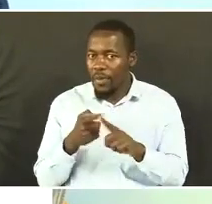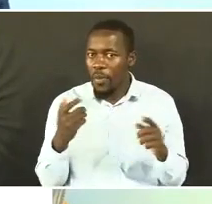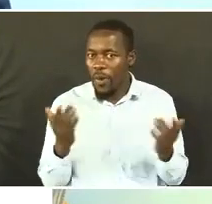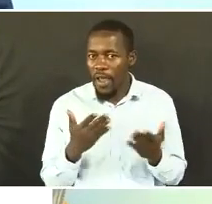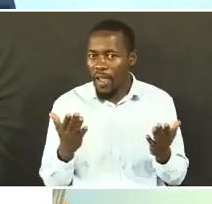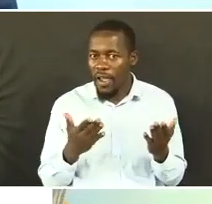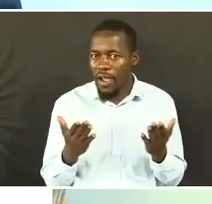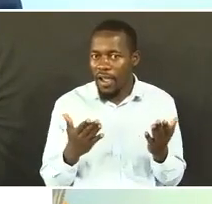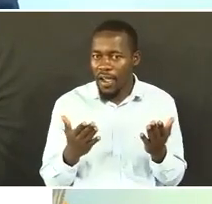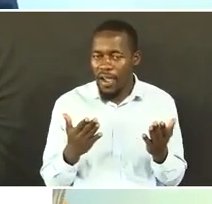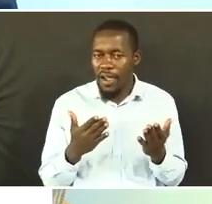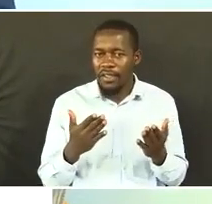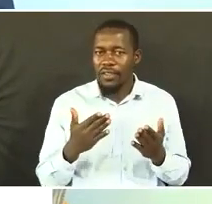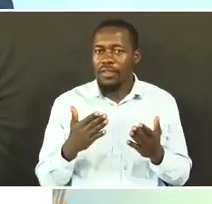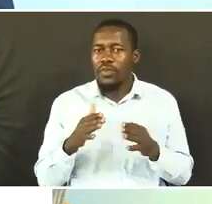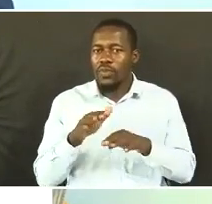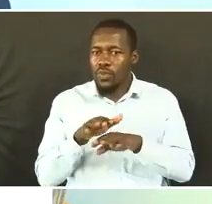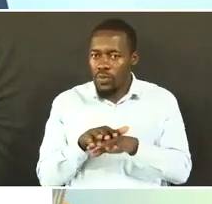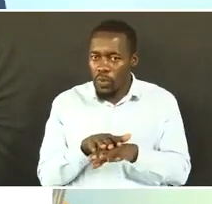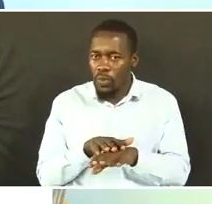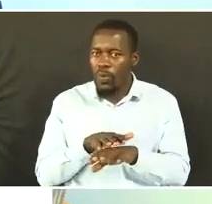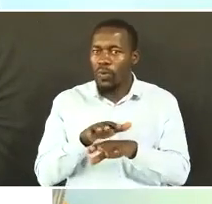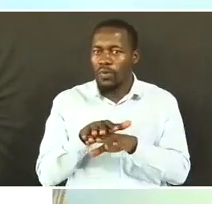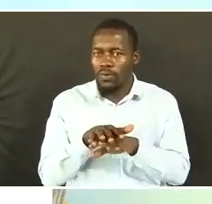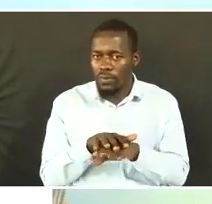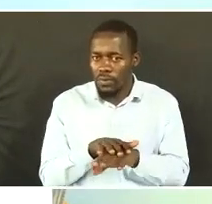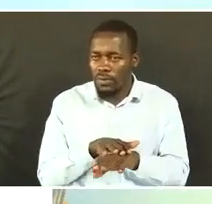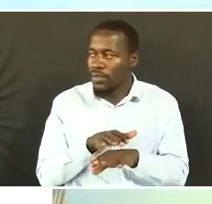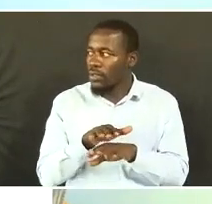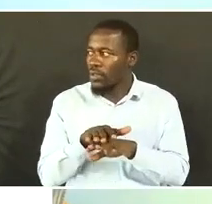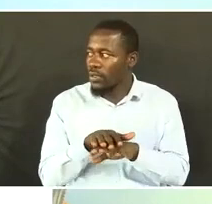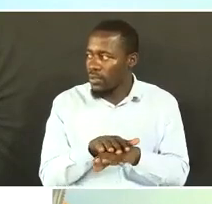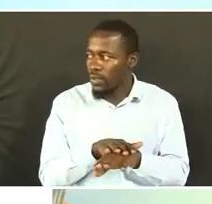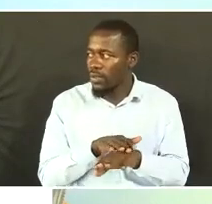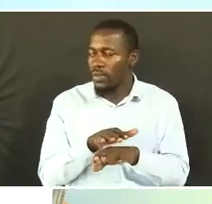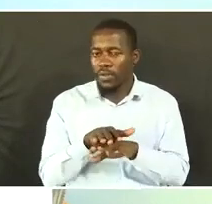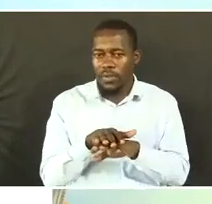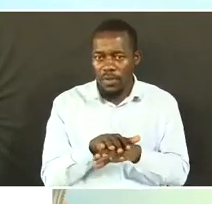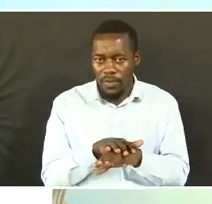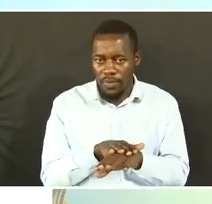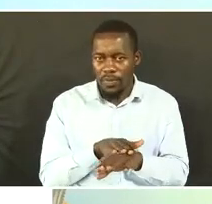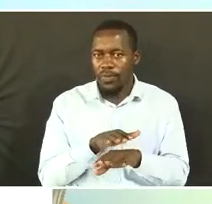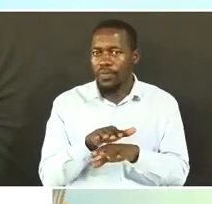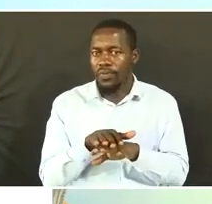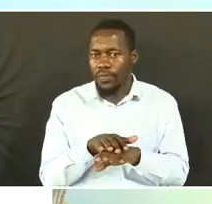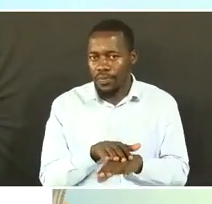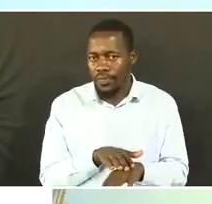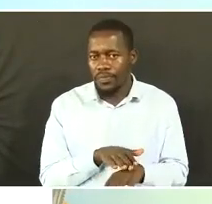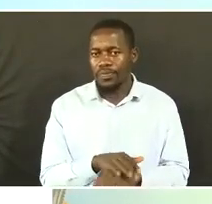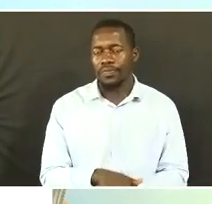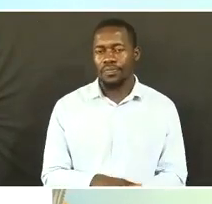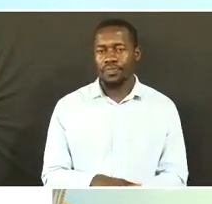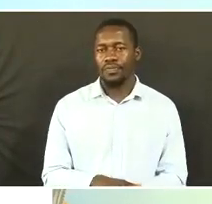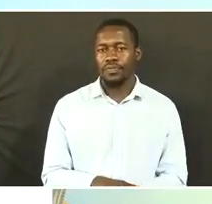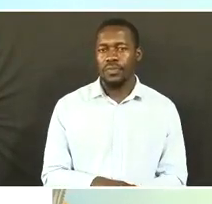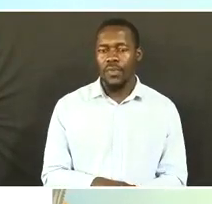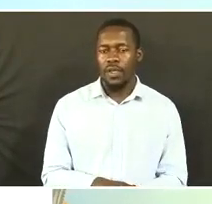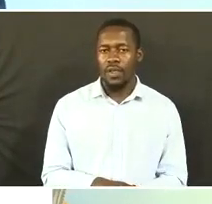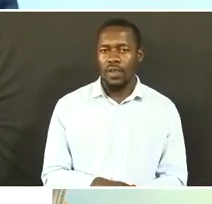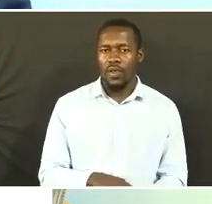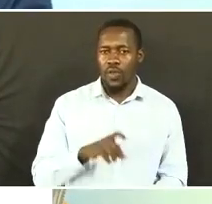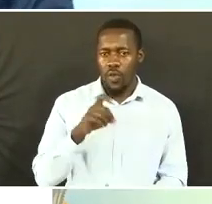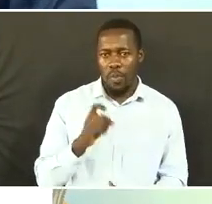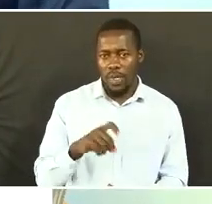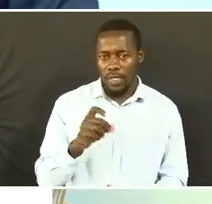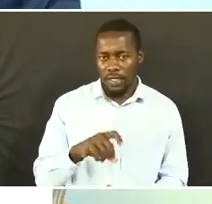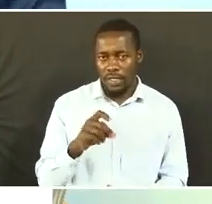is the gradual undermining of the strongholds of principle. We must be a bit generous with